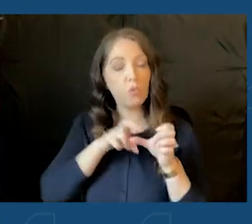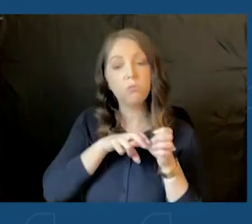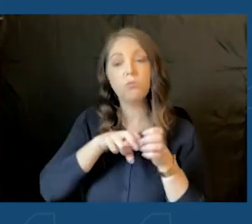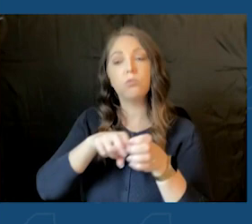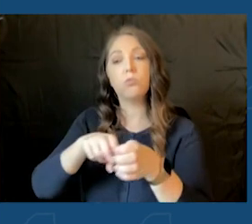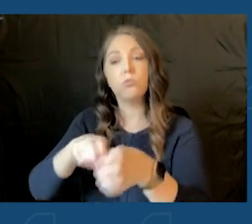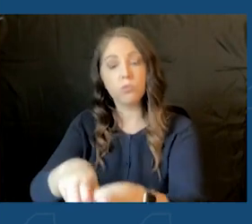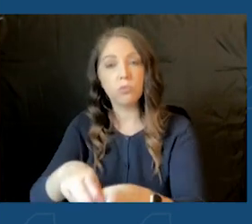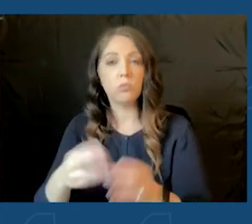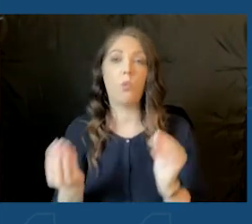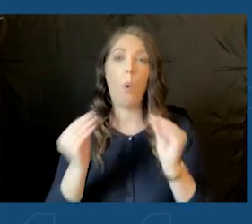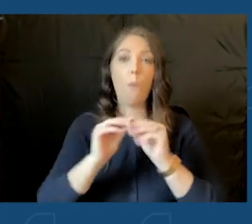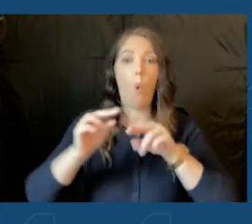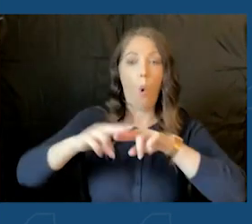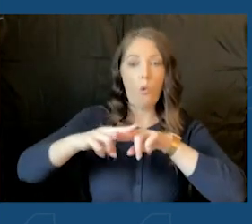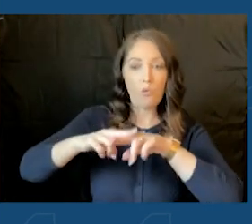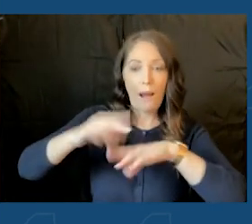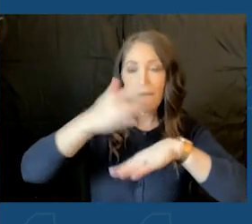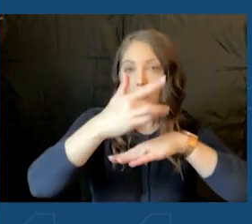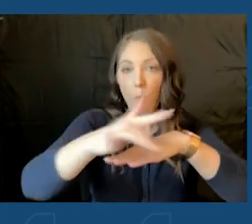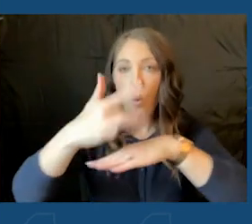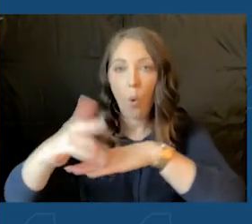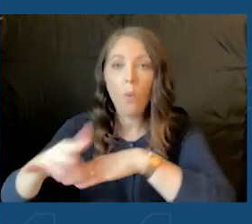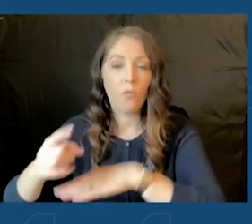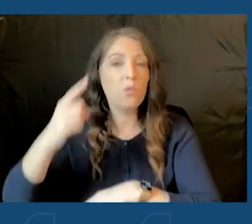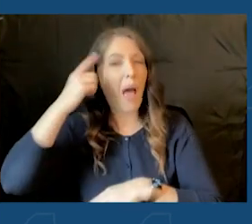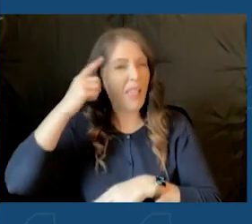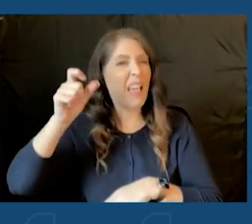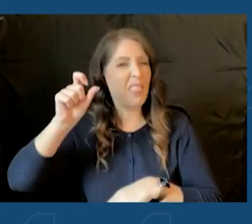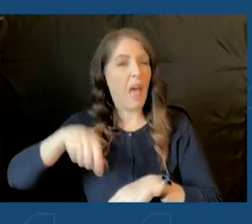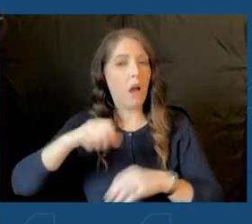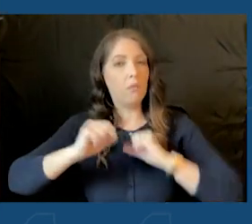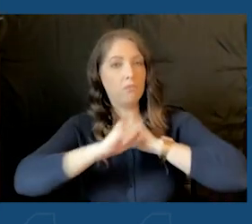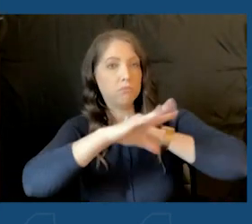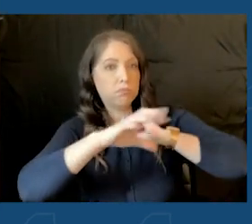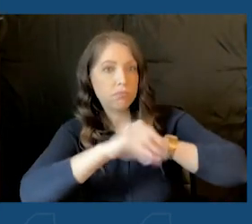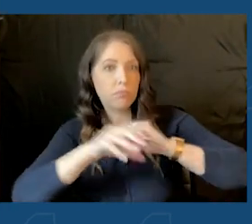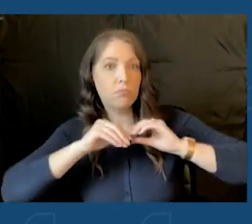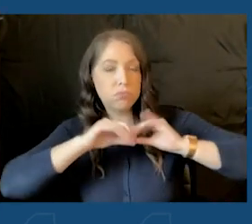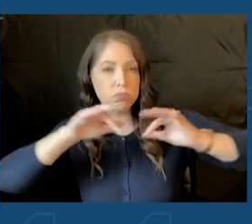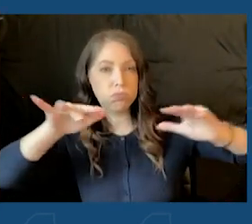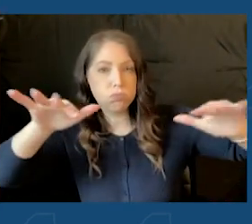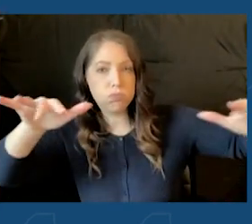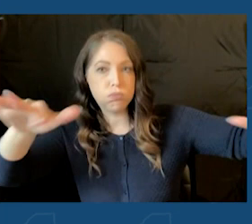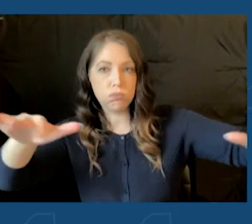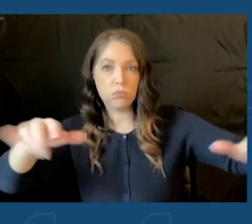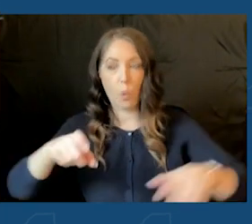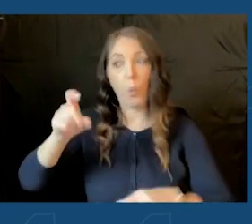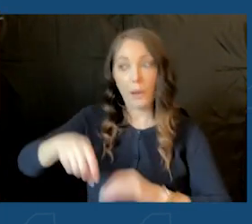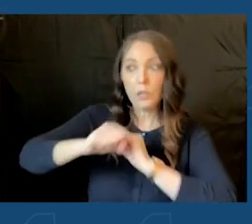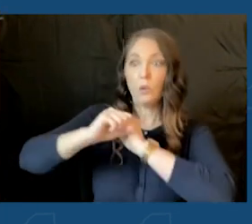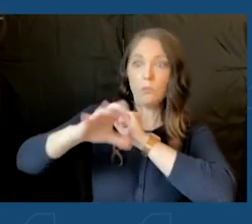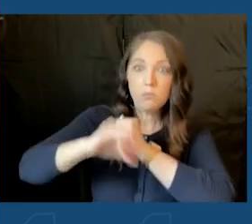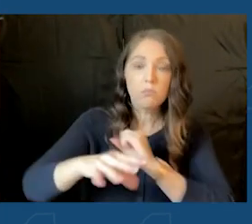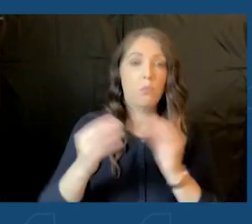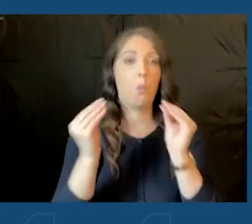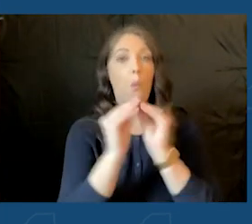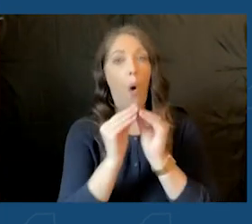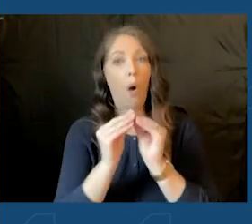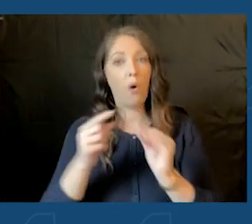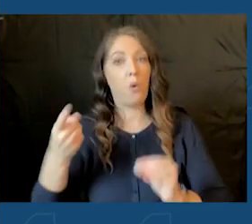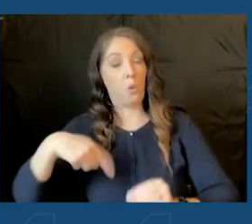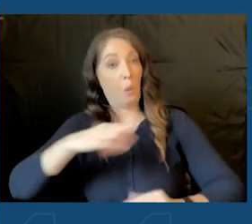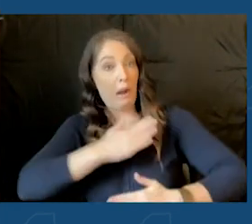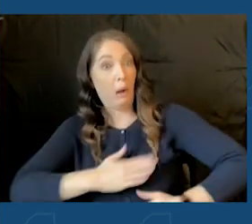ever before available to them. So I think that has to get out there. This has to be widely broadcast, and we appreciate the media's effort in letting people